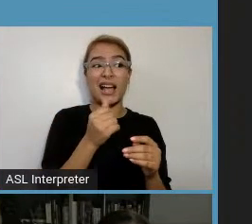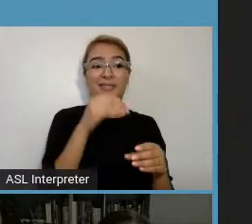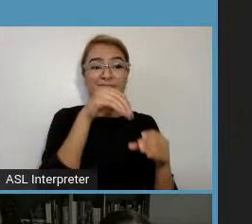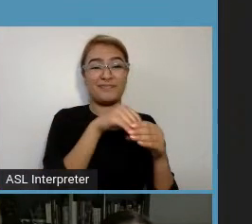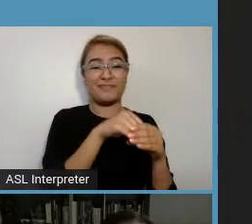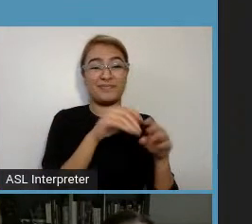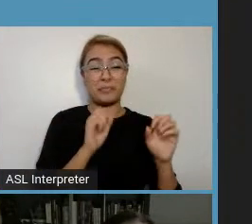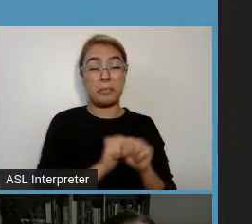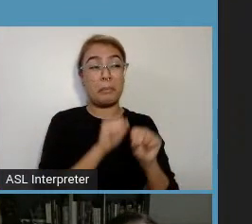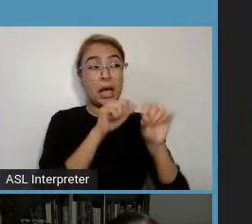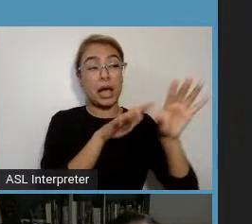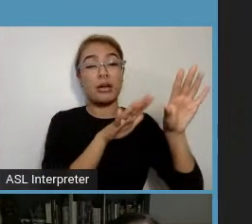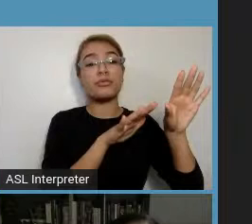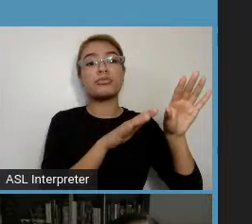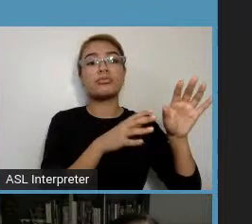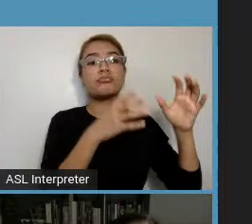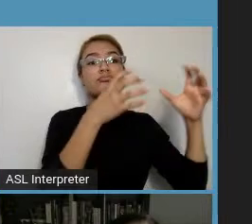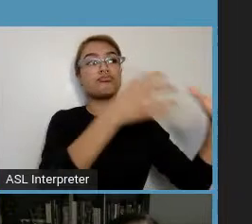the museum.